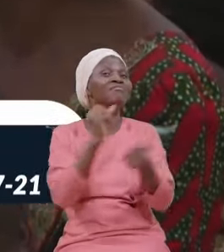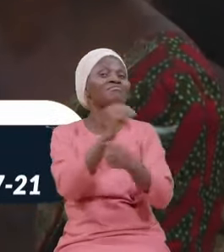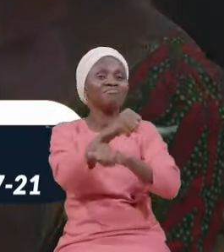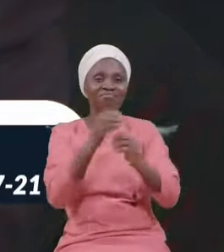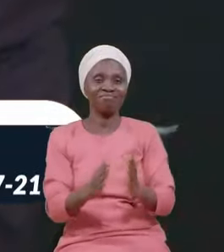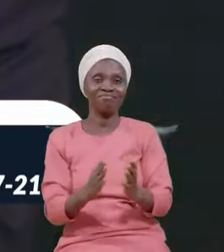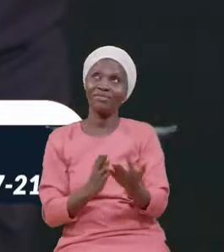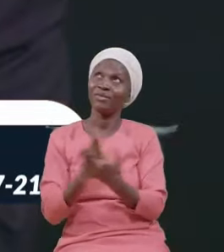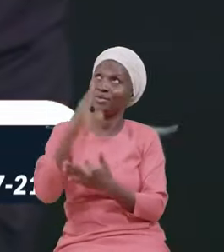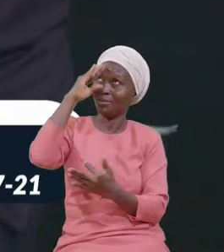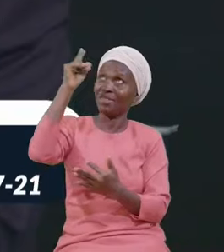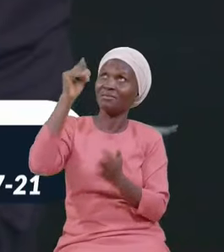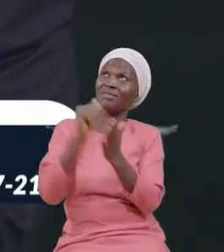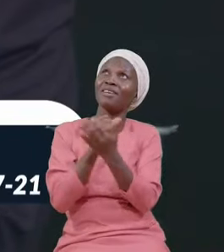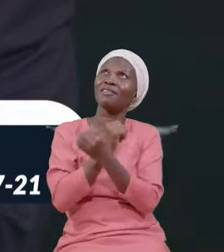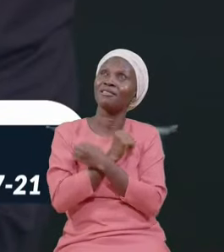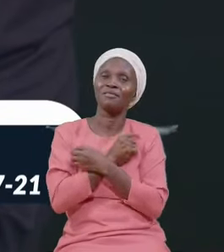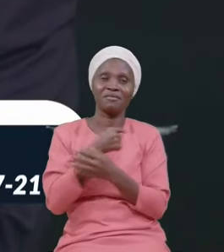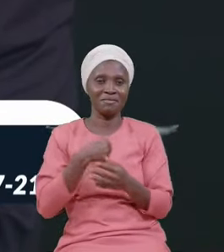loved